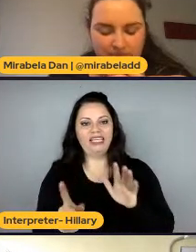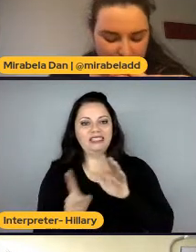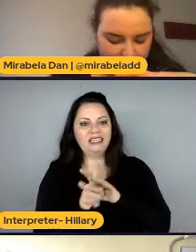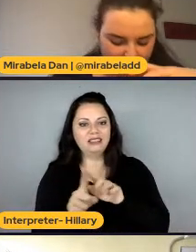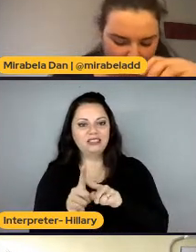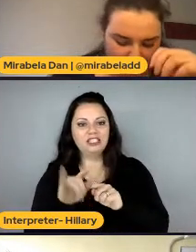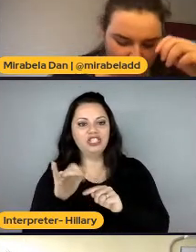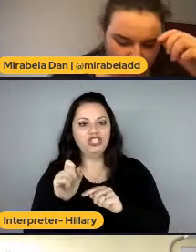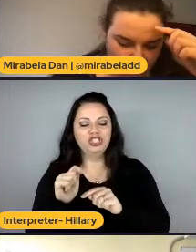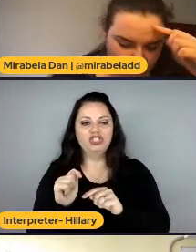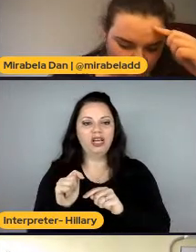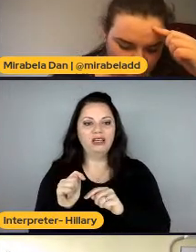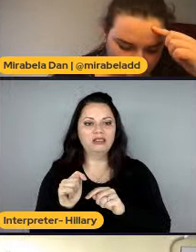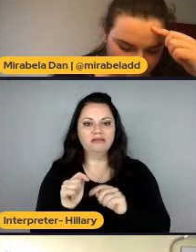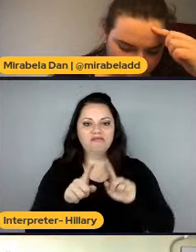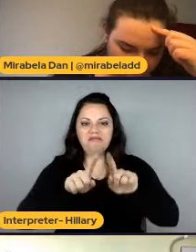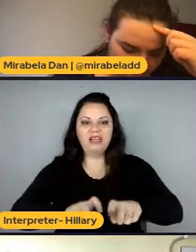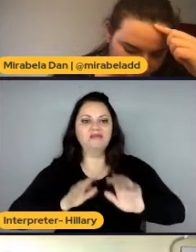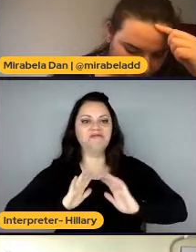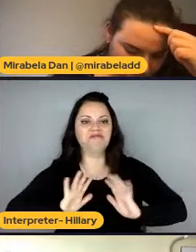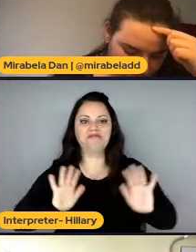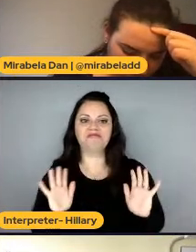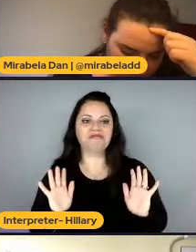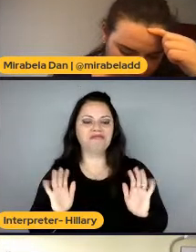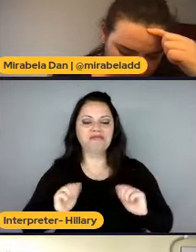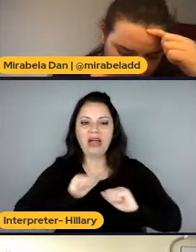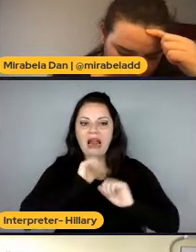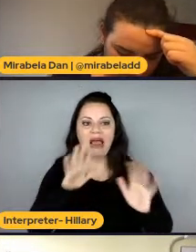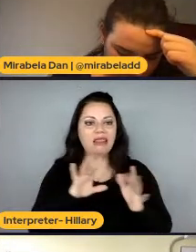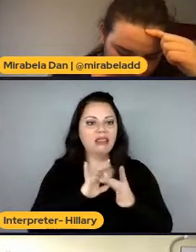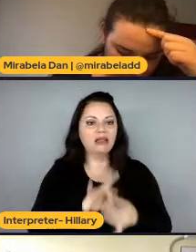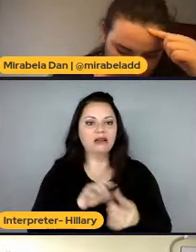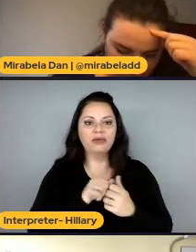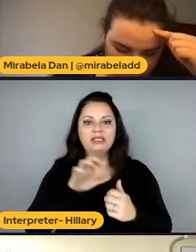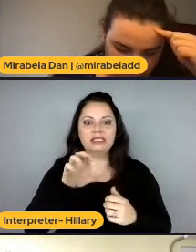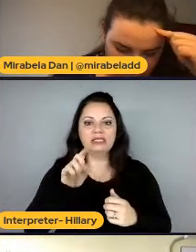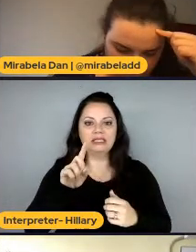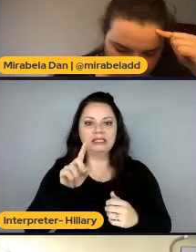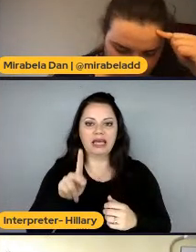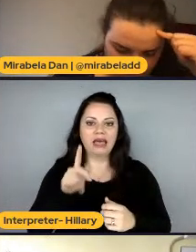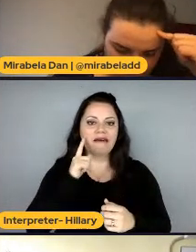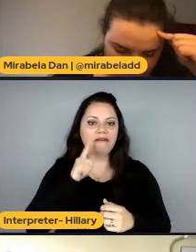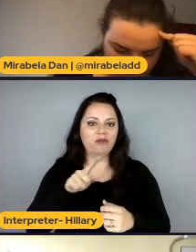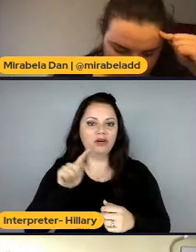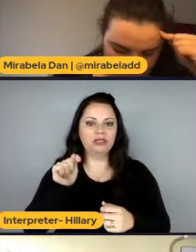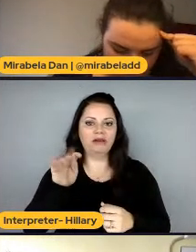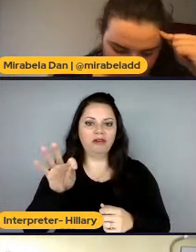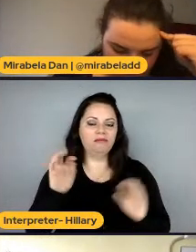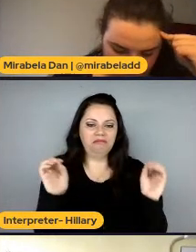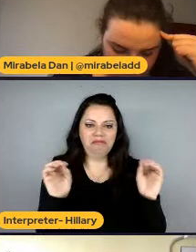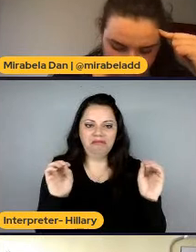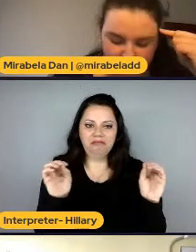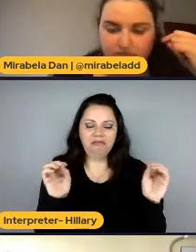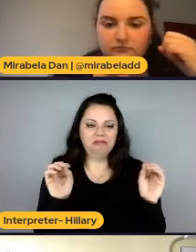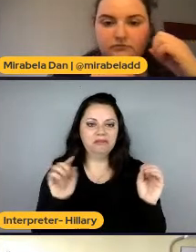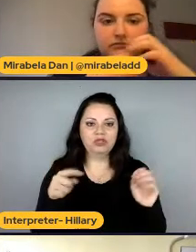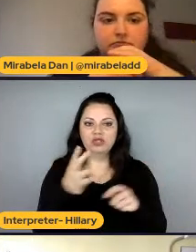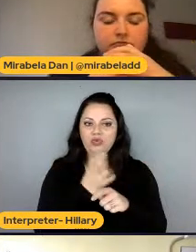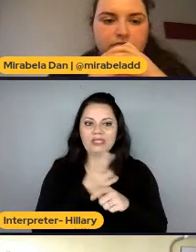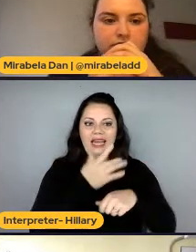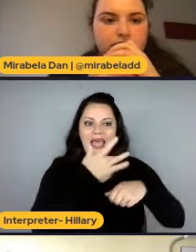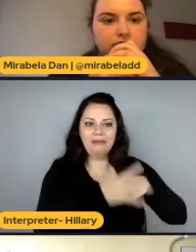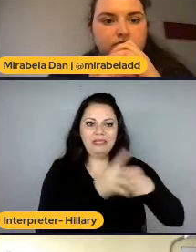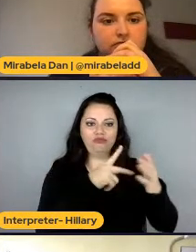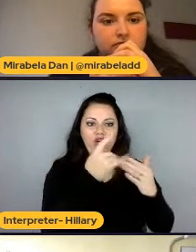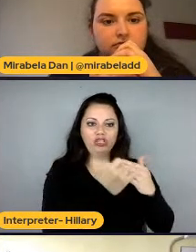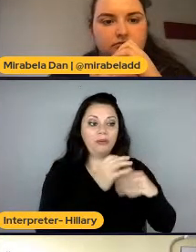Jest just did some testing, so that had nothing to do with the CDK for Terraform to that extent. You could also just use an empty project, put Jest